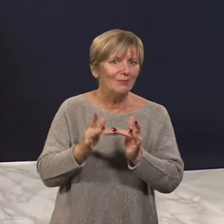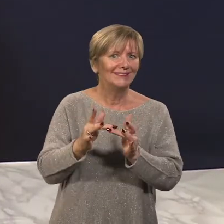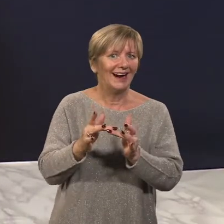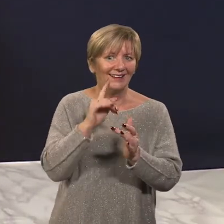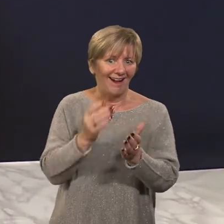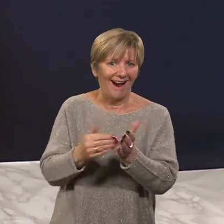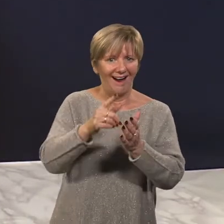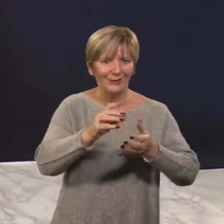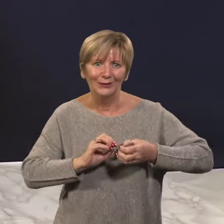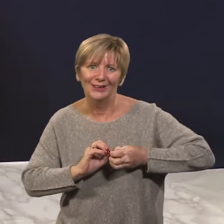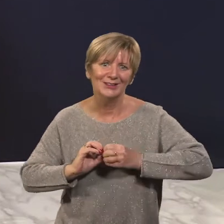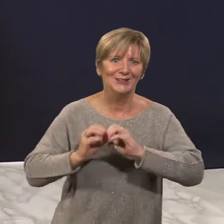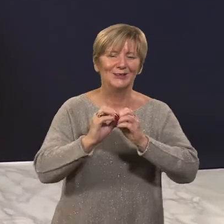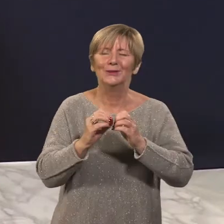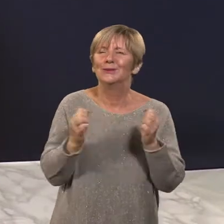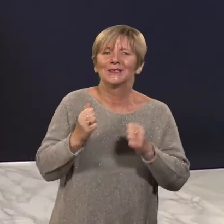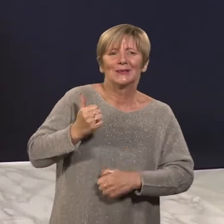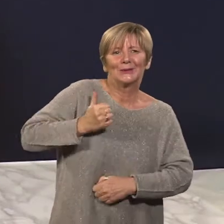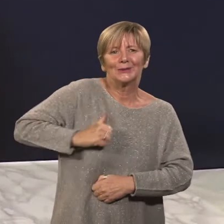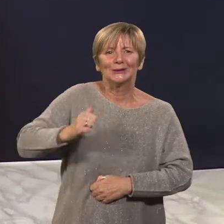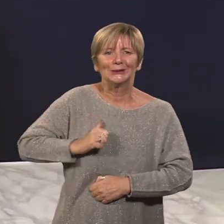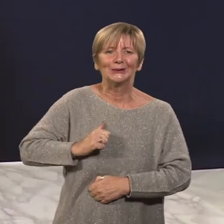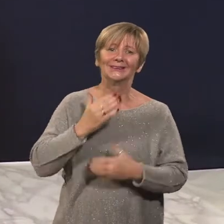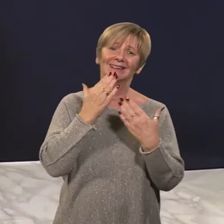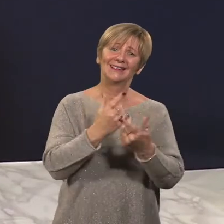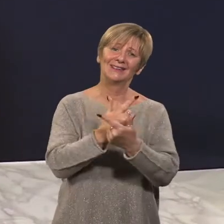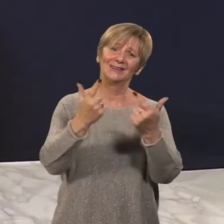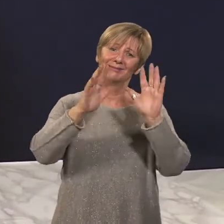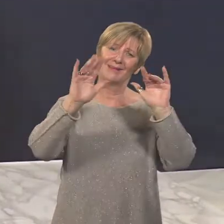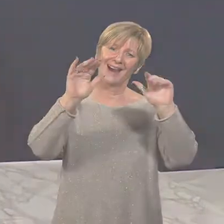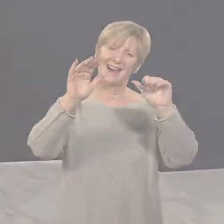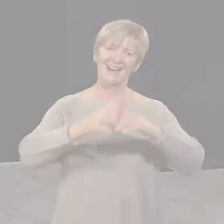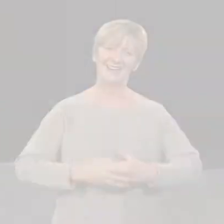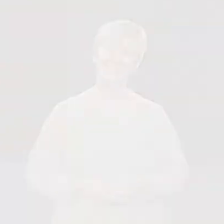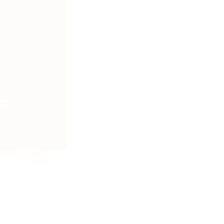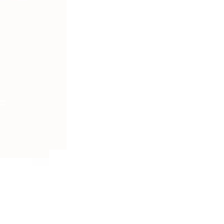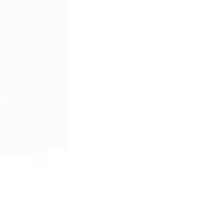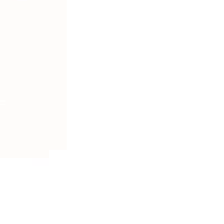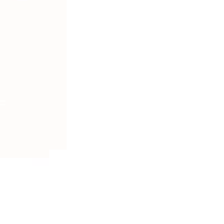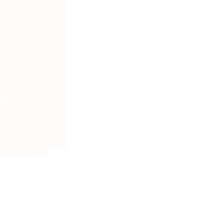add on to your winter wishes decoration. So thank you very much. Goodbye.